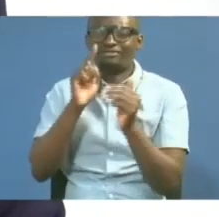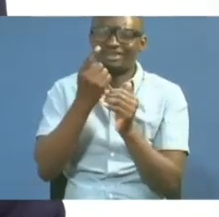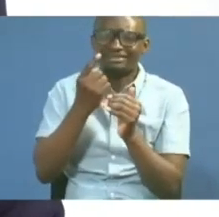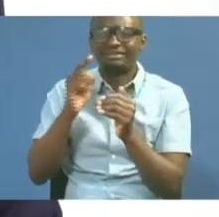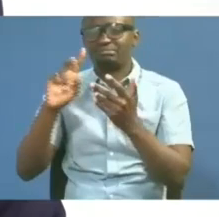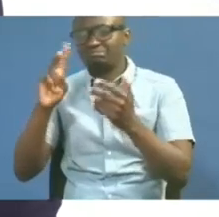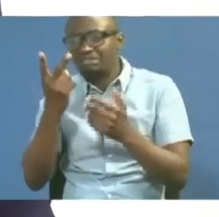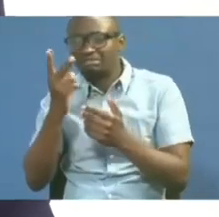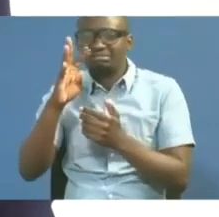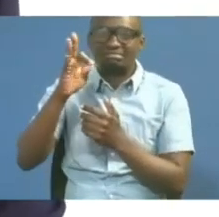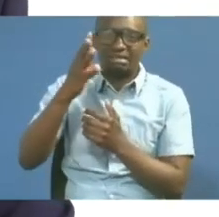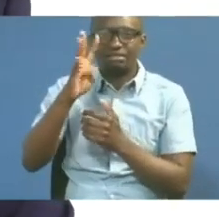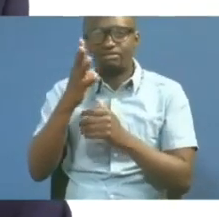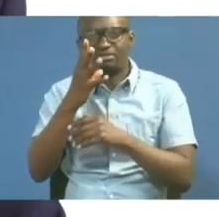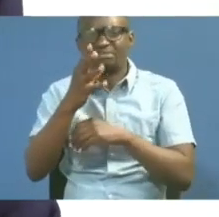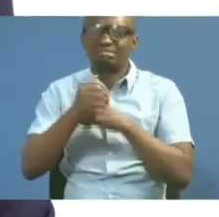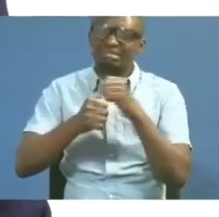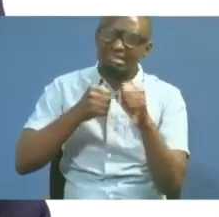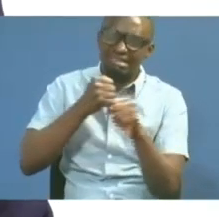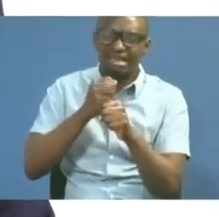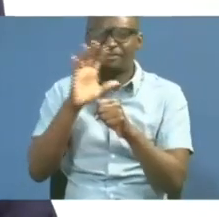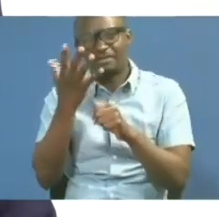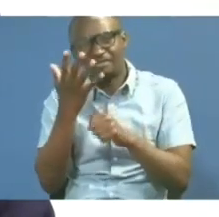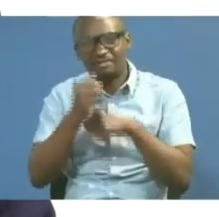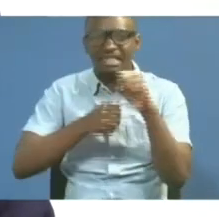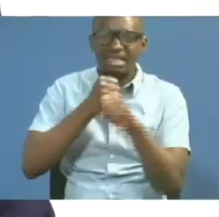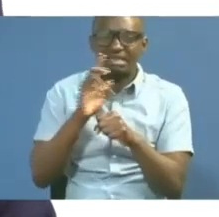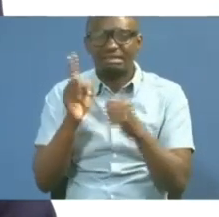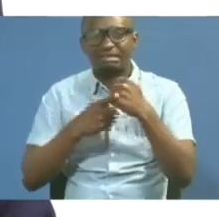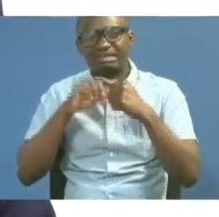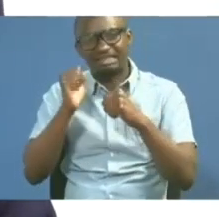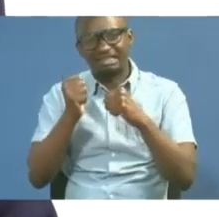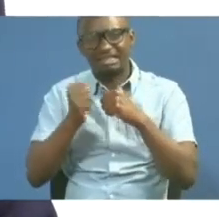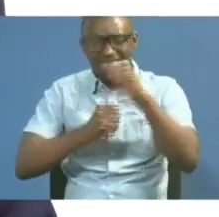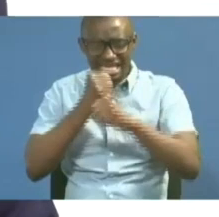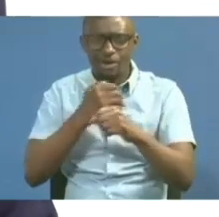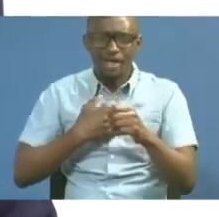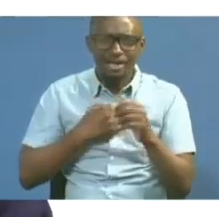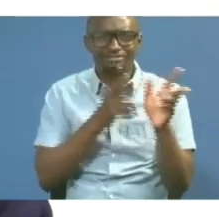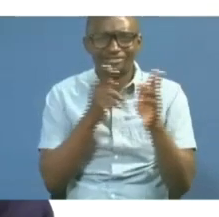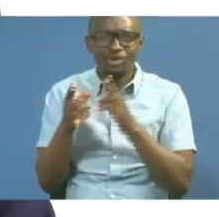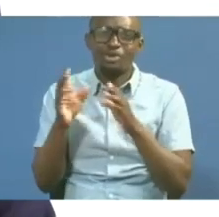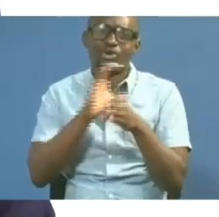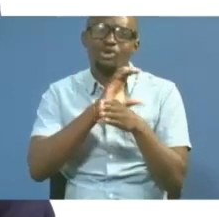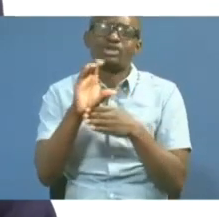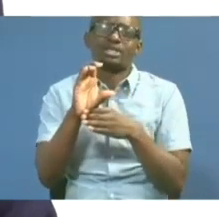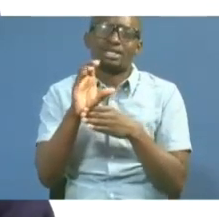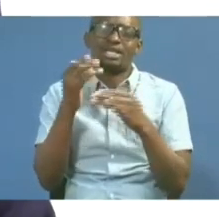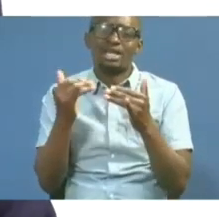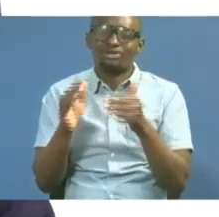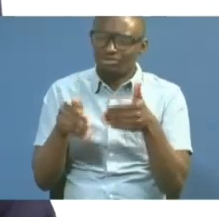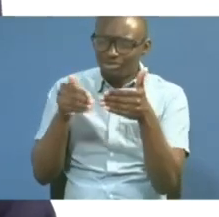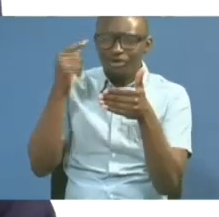fourth year, and for the architects, the fifth and the sixth year, you have the common courses. The